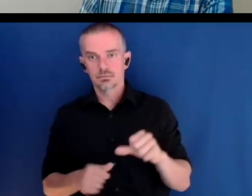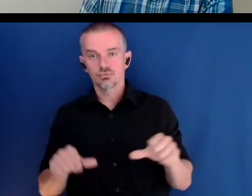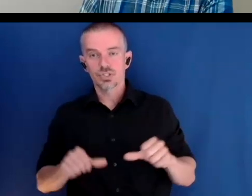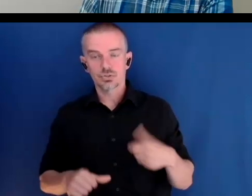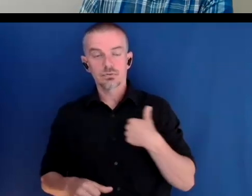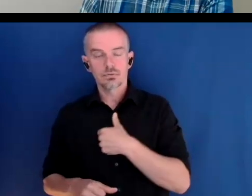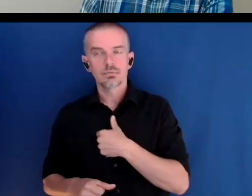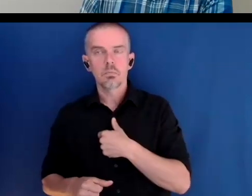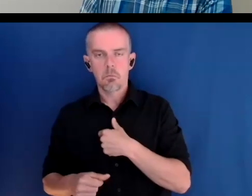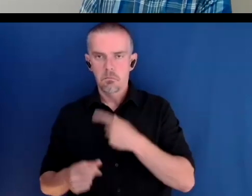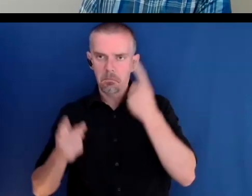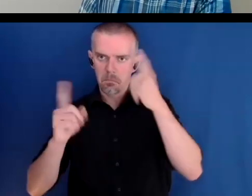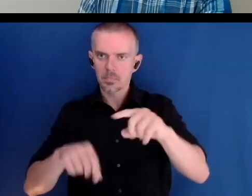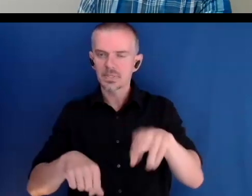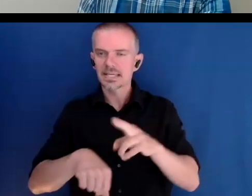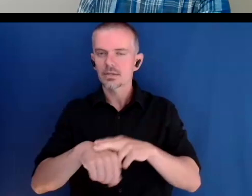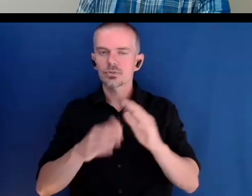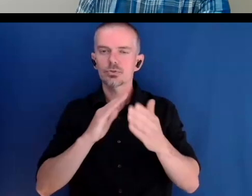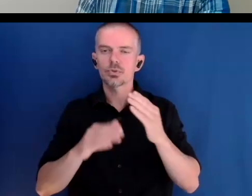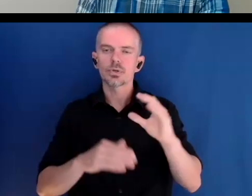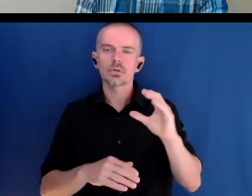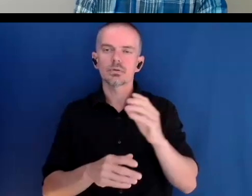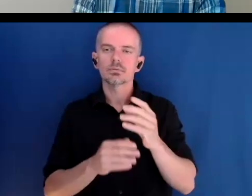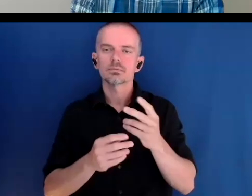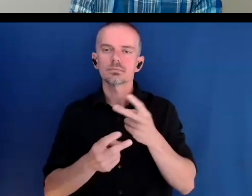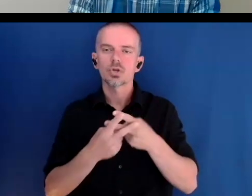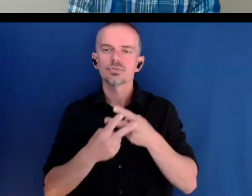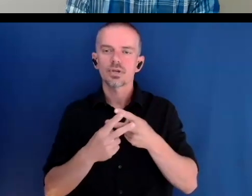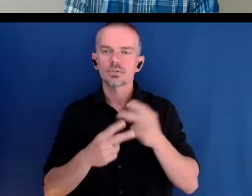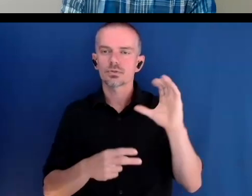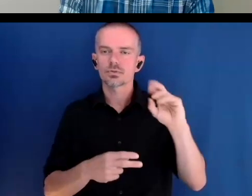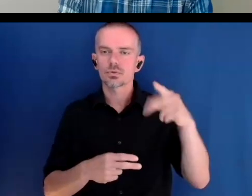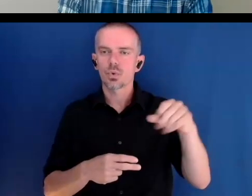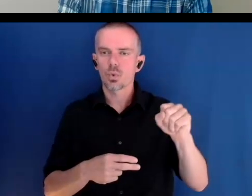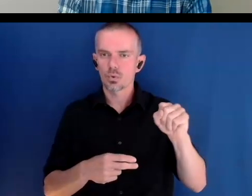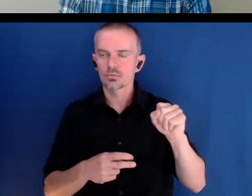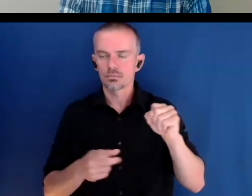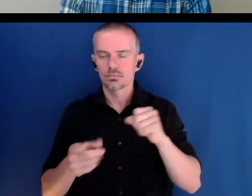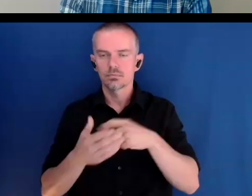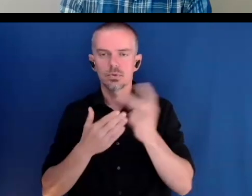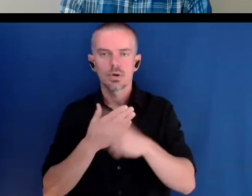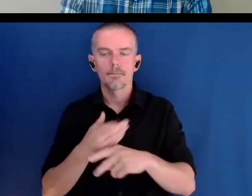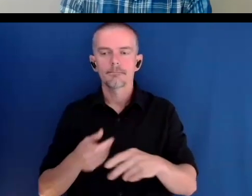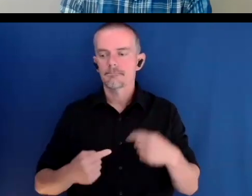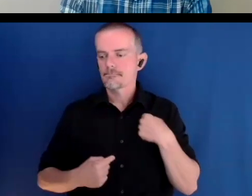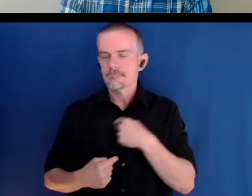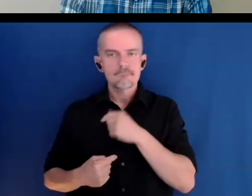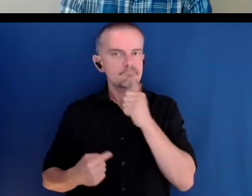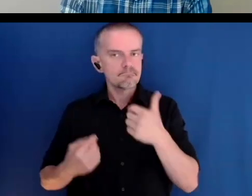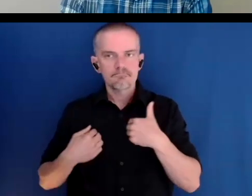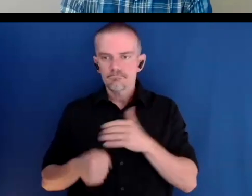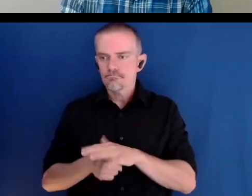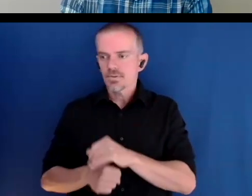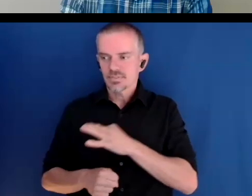the National Community Conservation Corps Forest Corps program. We didn't have the personnel in place to be able to go